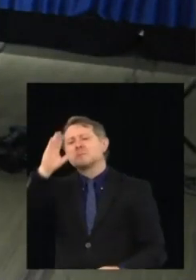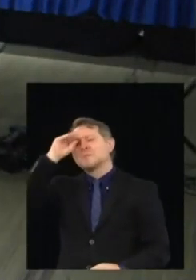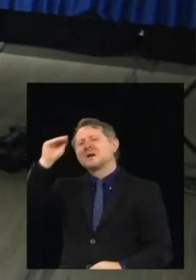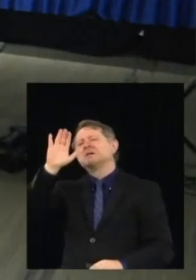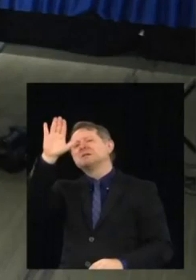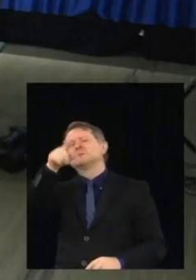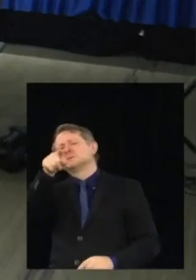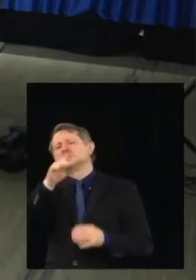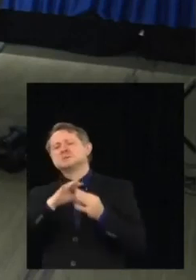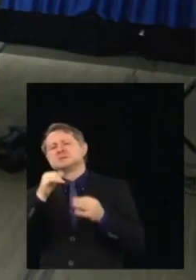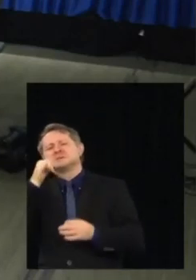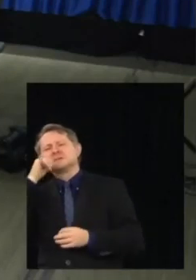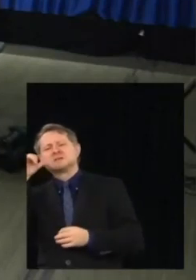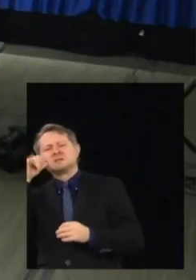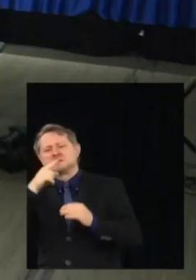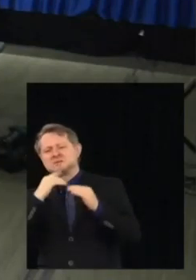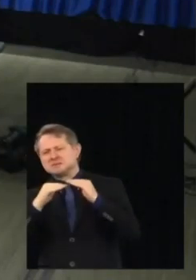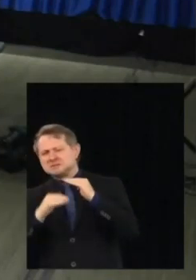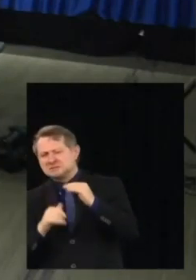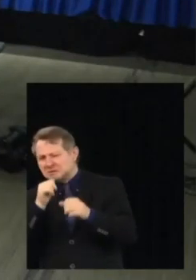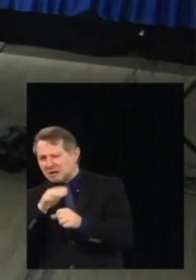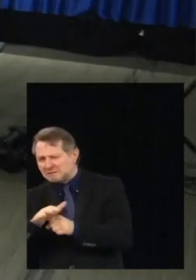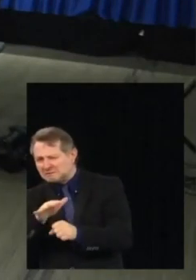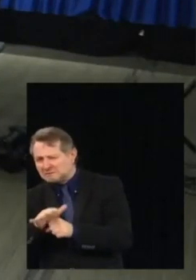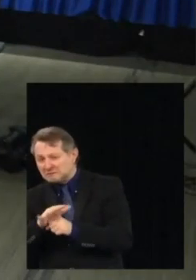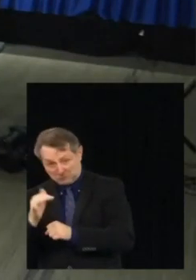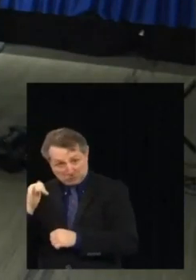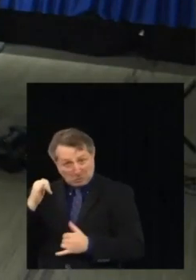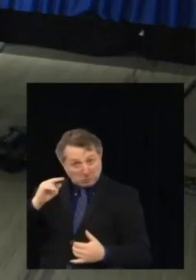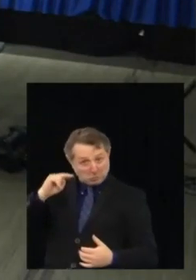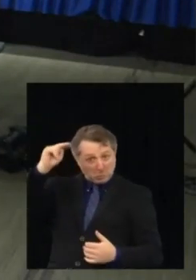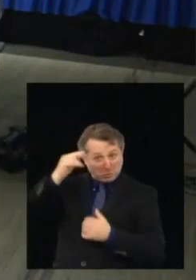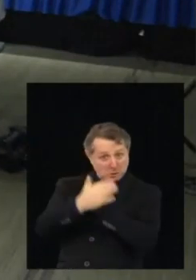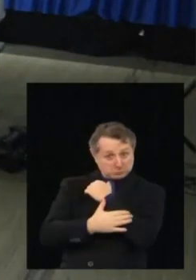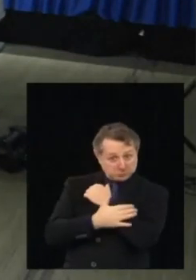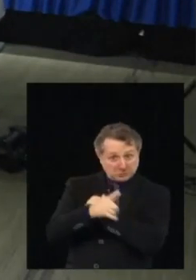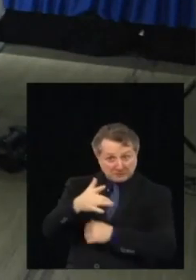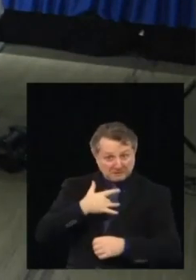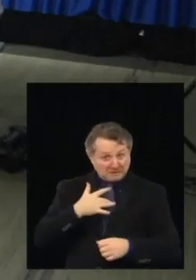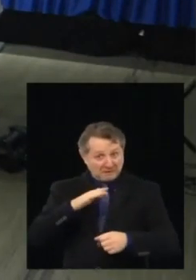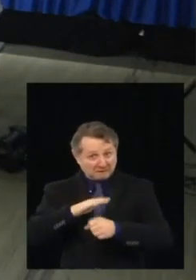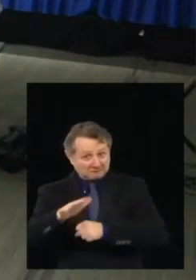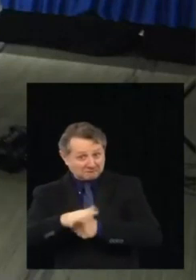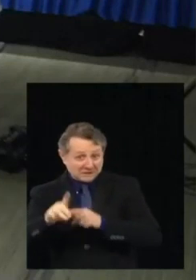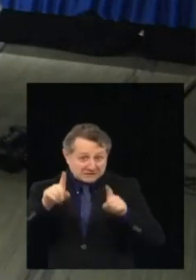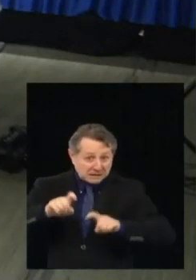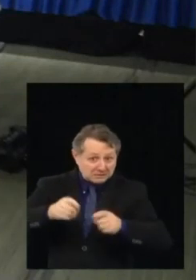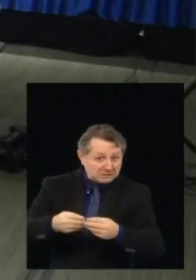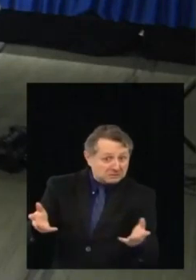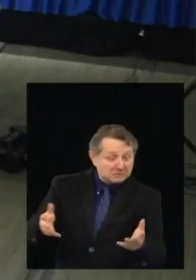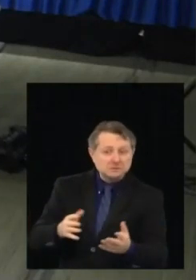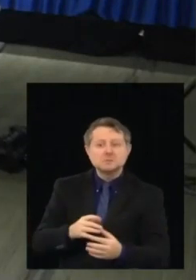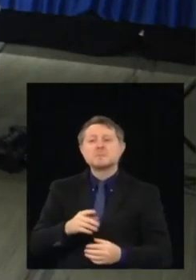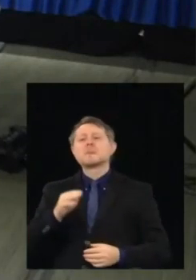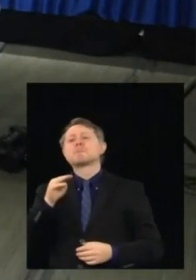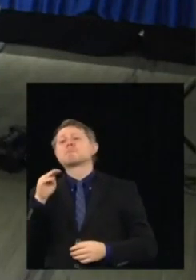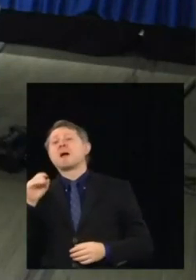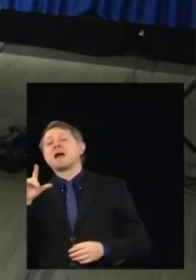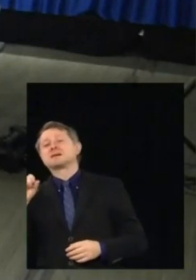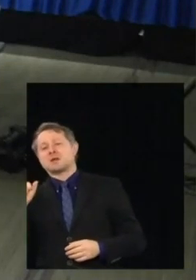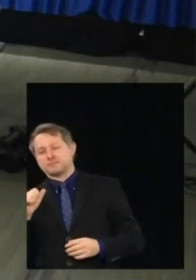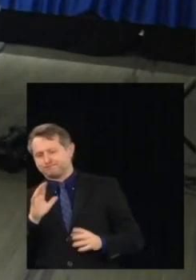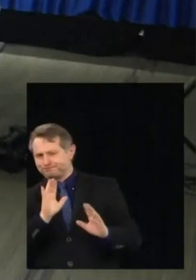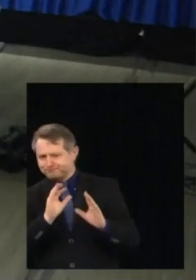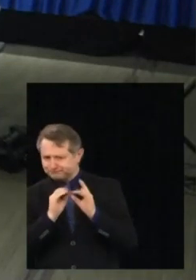short. Are there now enough tests in the North Country to guarantee that number doesn't go back below? Yep, we're working with the county leadership to make sure that they have the test kits and the reagents they